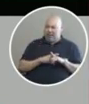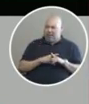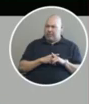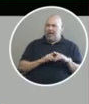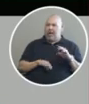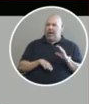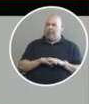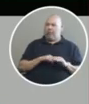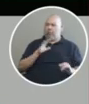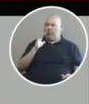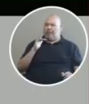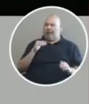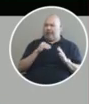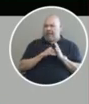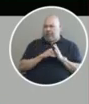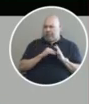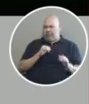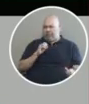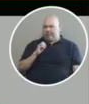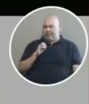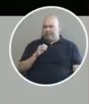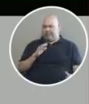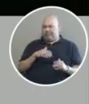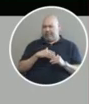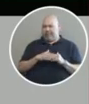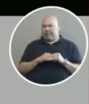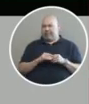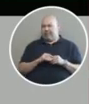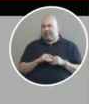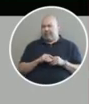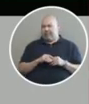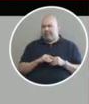loans of up to $25,000. Next slide.